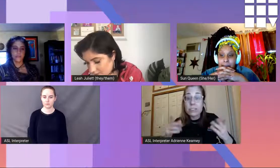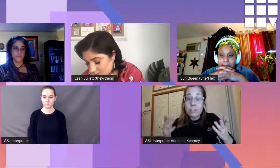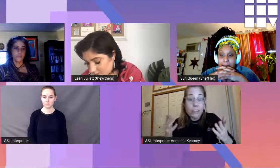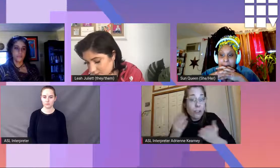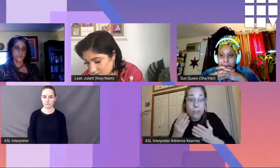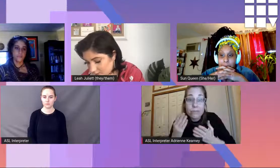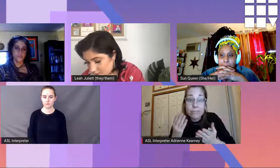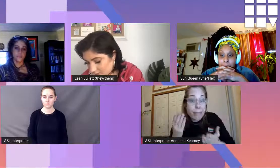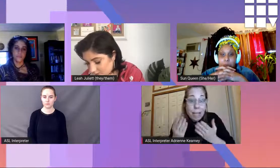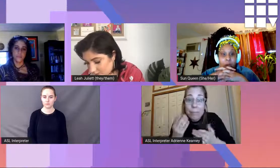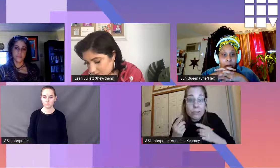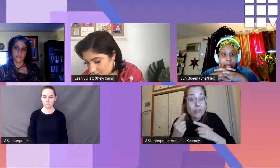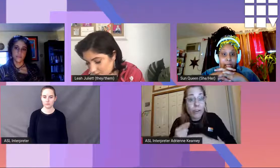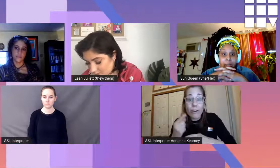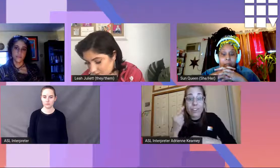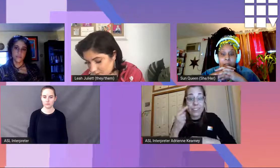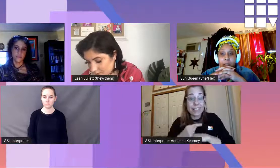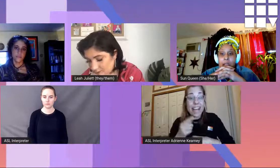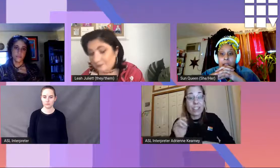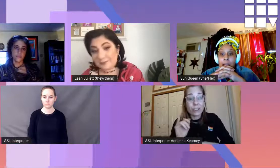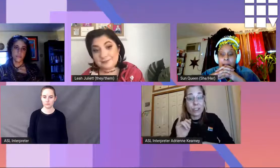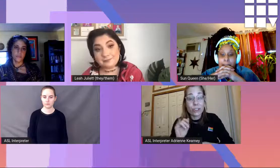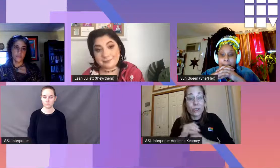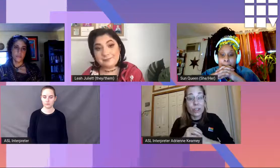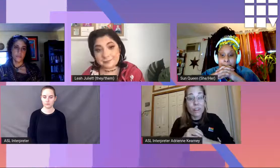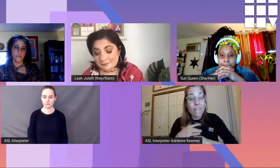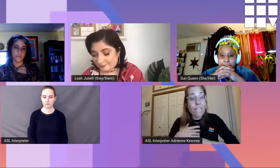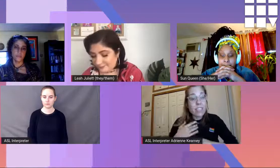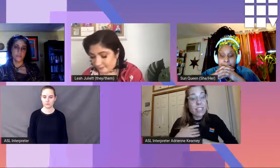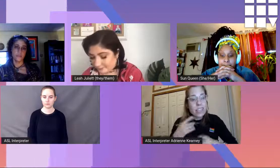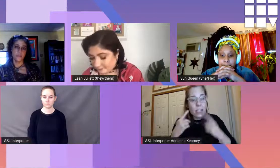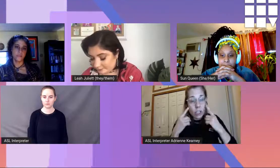look like crying,